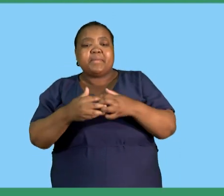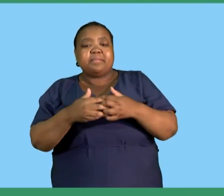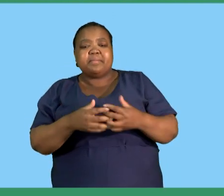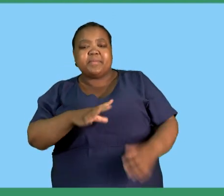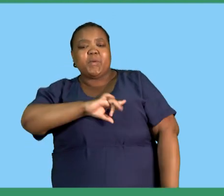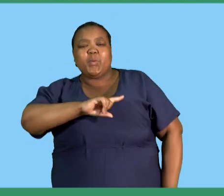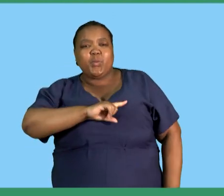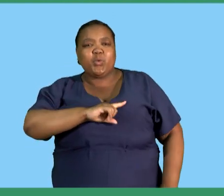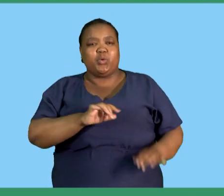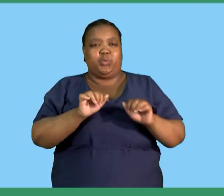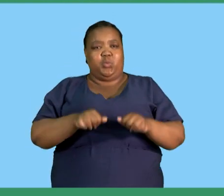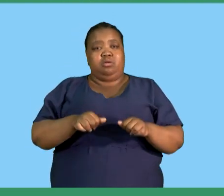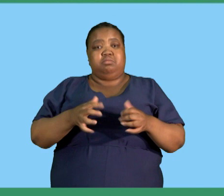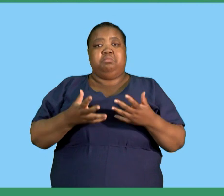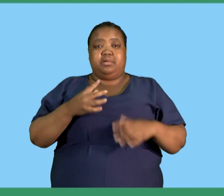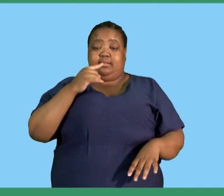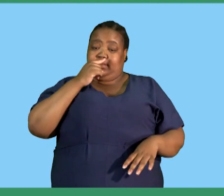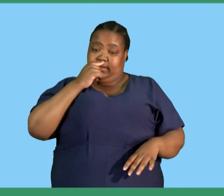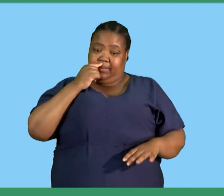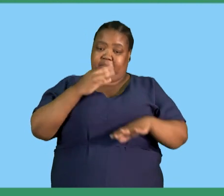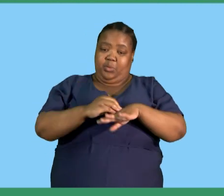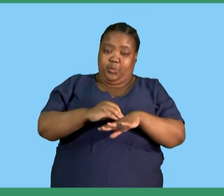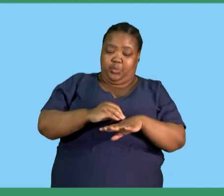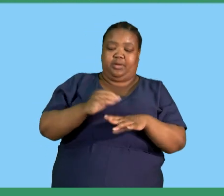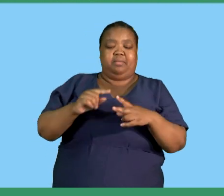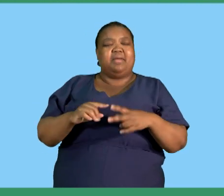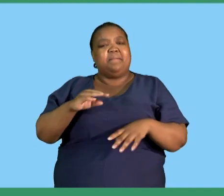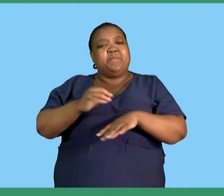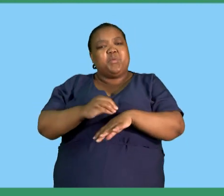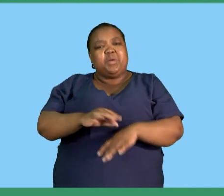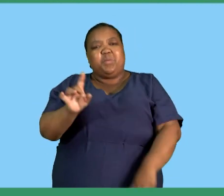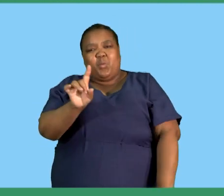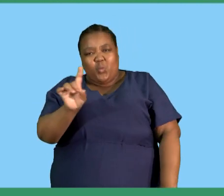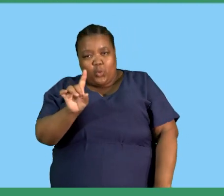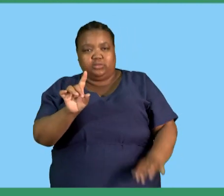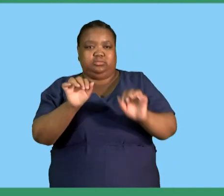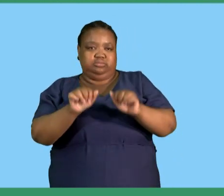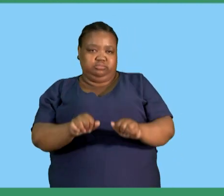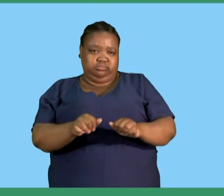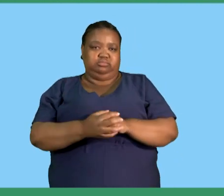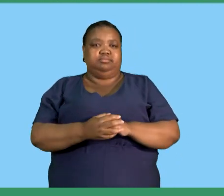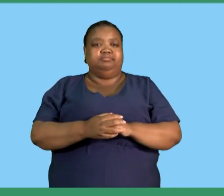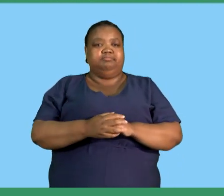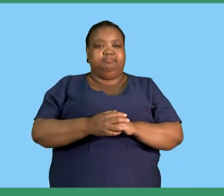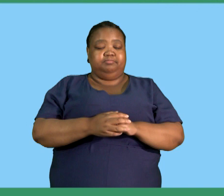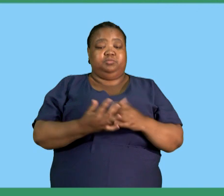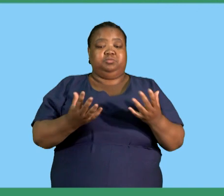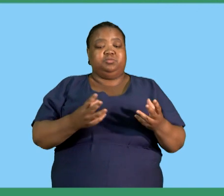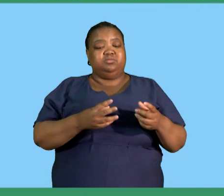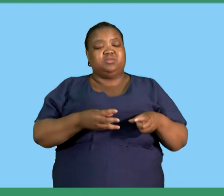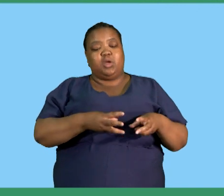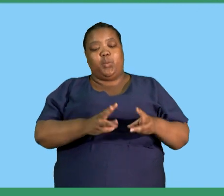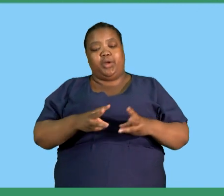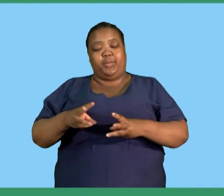causes this problem? So you name the problem by stating exactly what the problem is. And thereafter, you find different ways